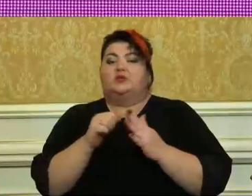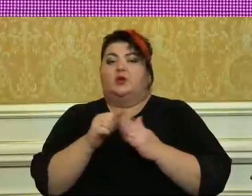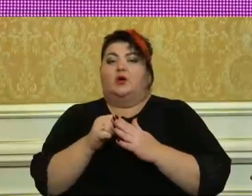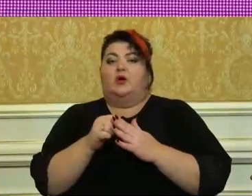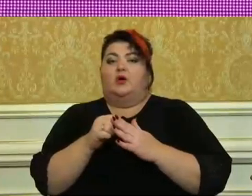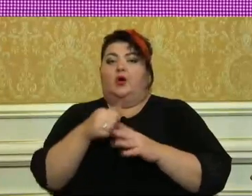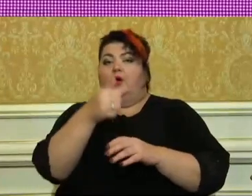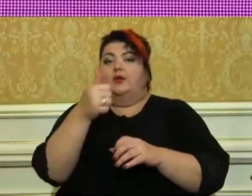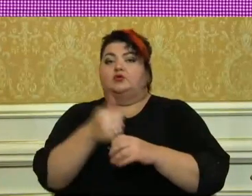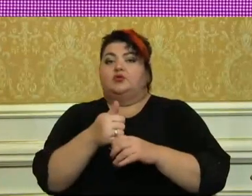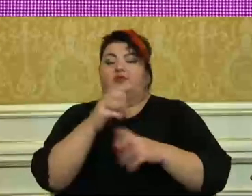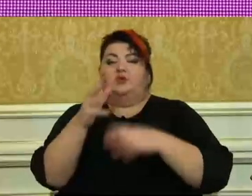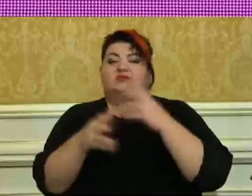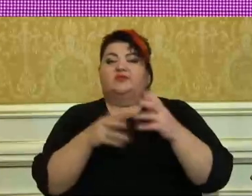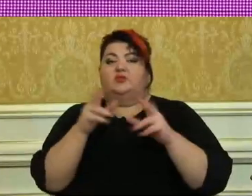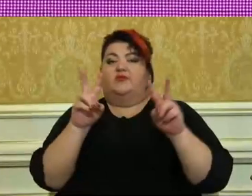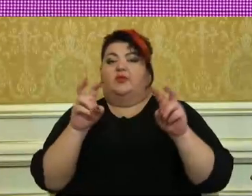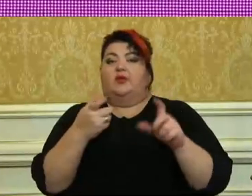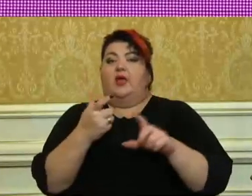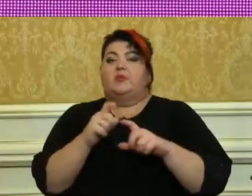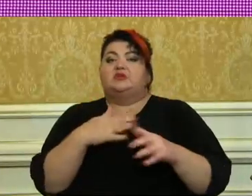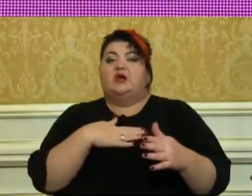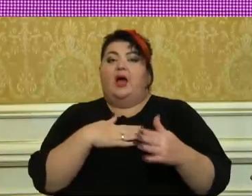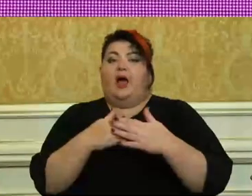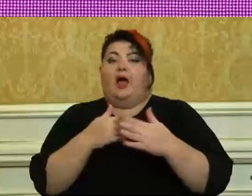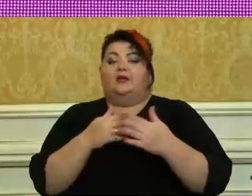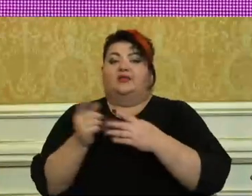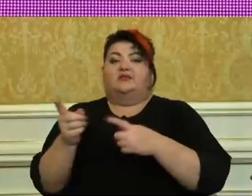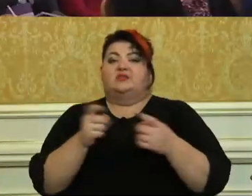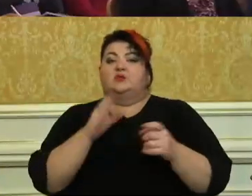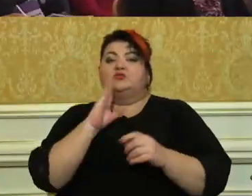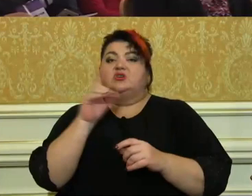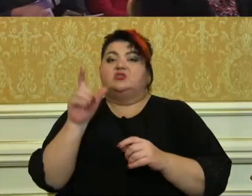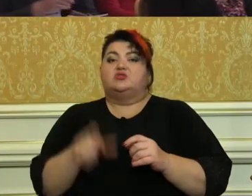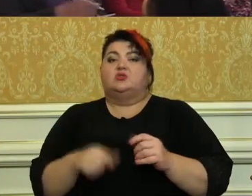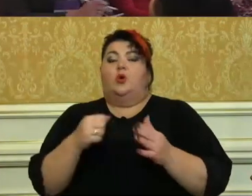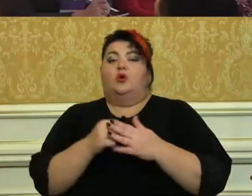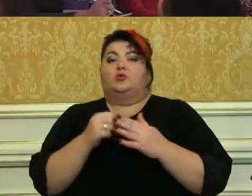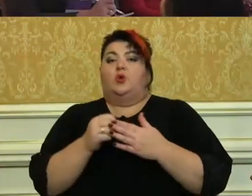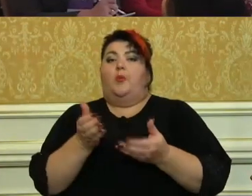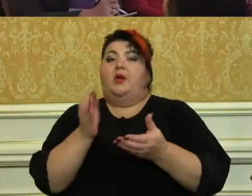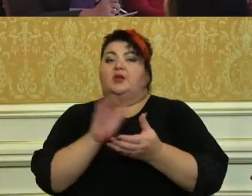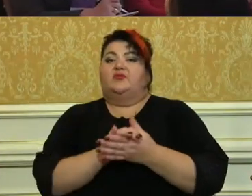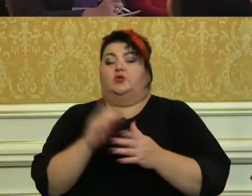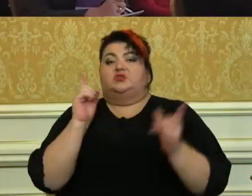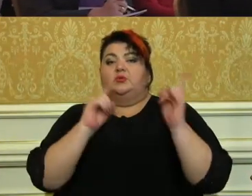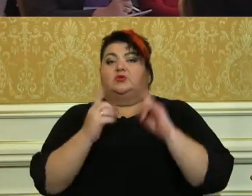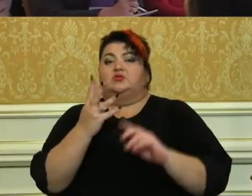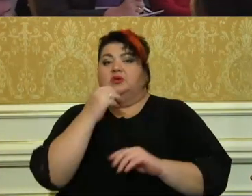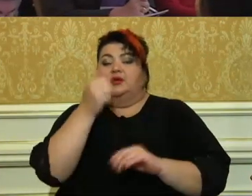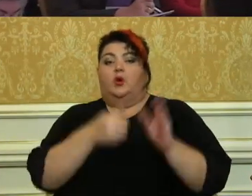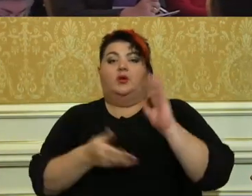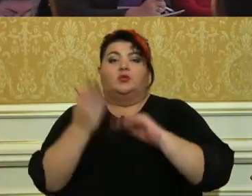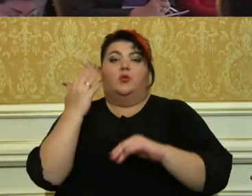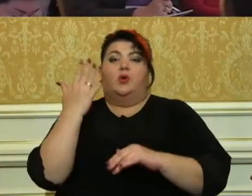end, takes the world trend of the involving women into peacemaking processes. 4 years ago,